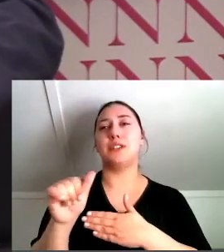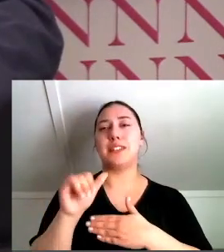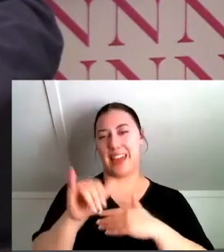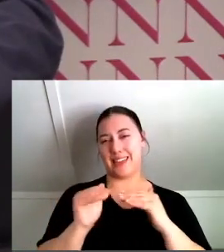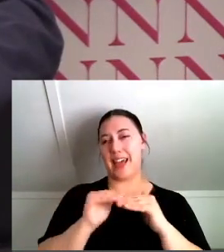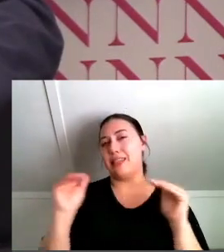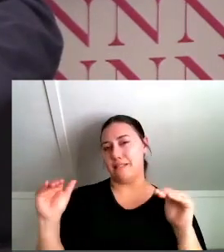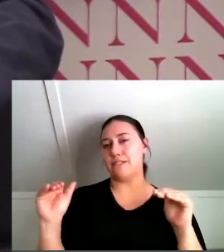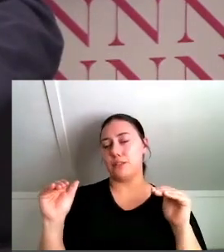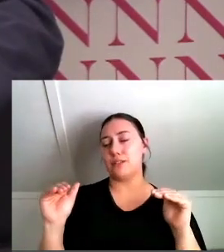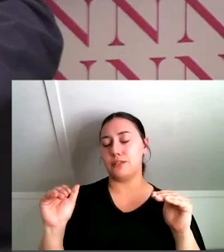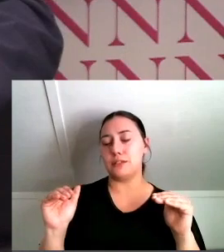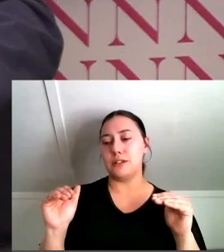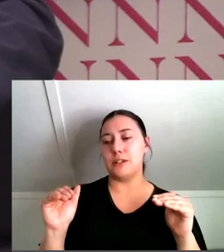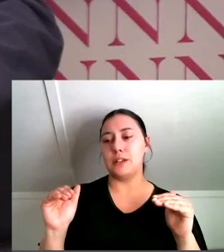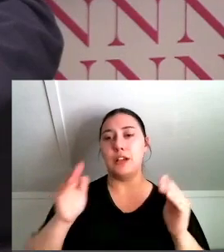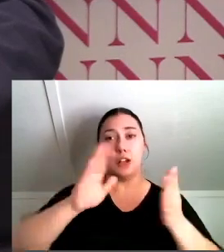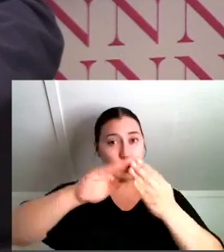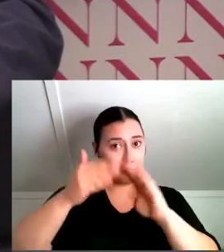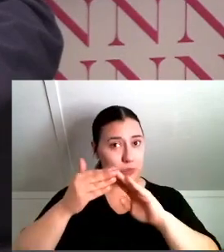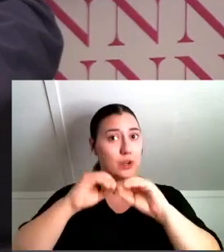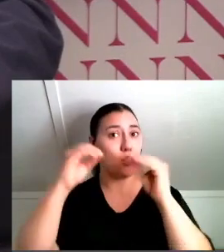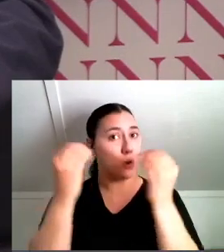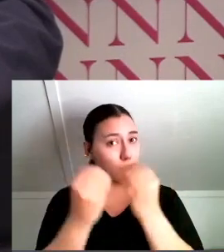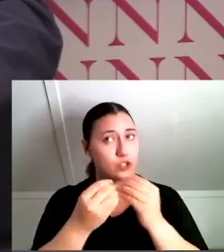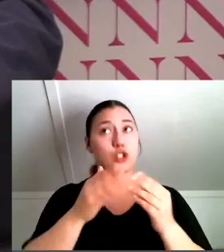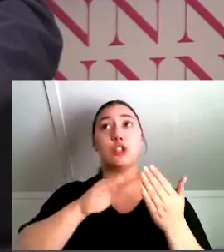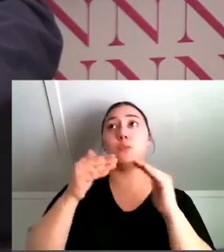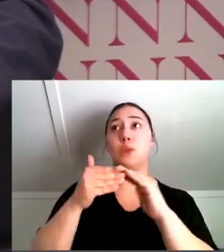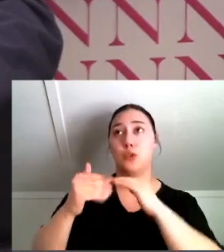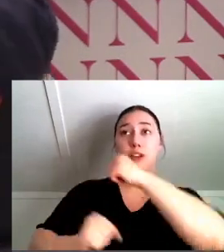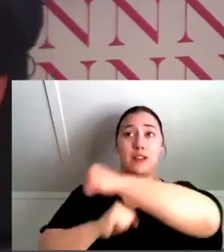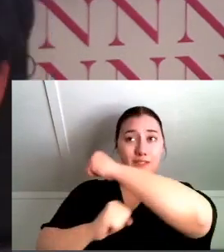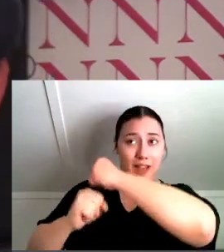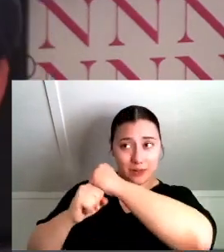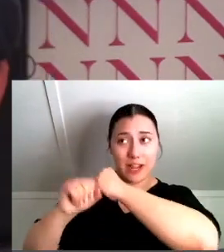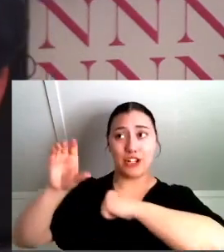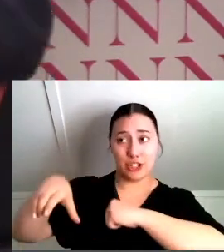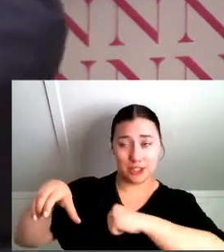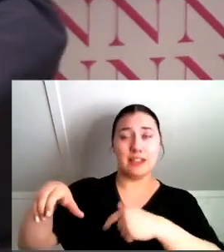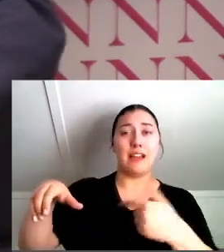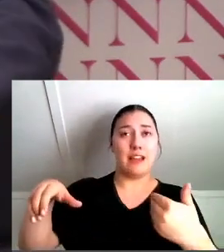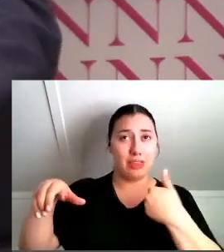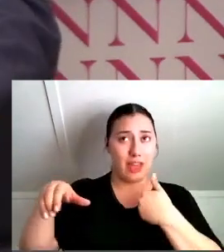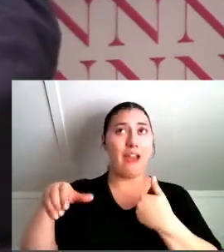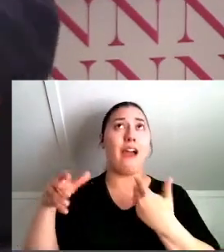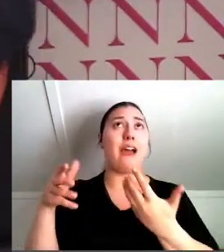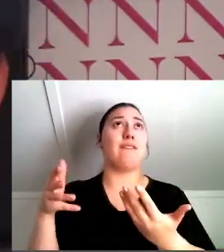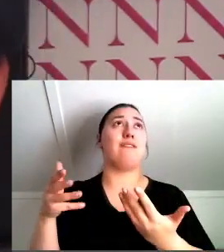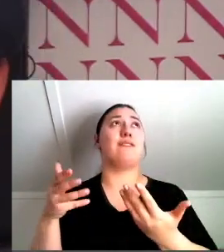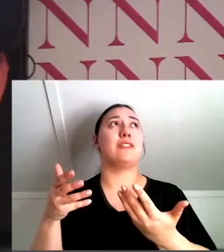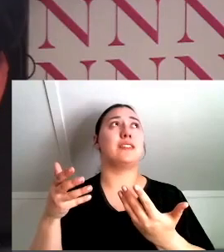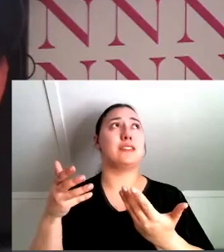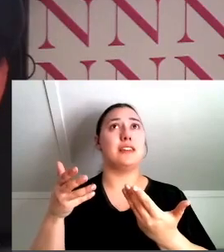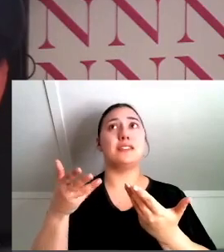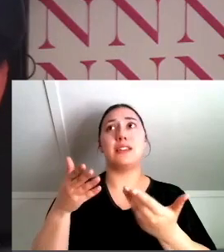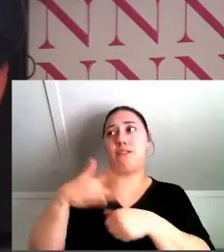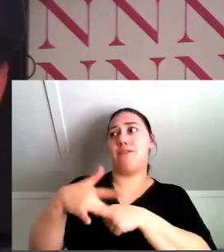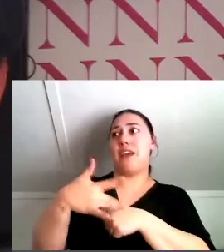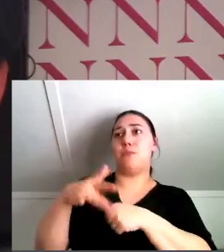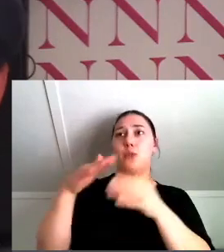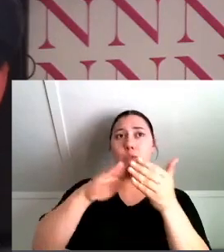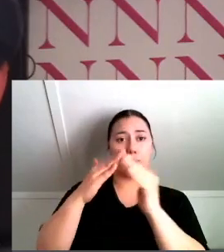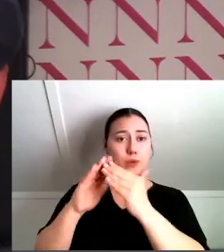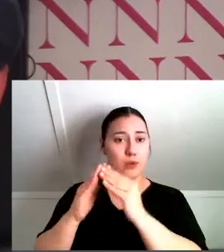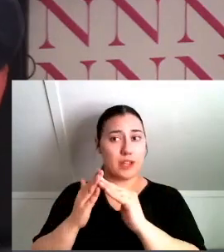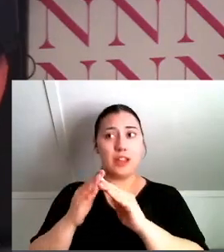know, community organizations, community foundations, they have these things to work with the community, and you can fit them in